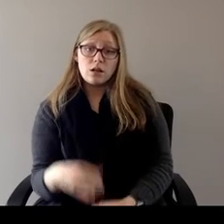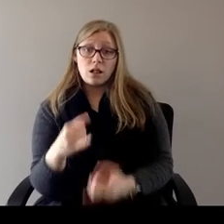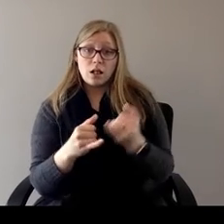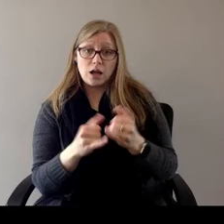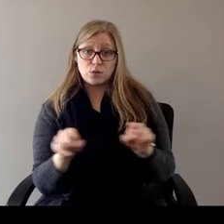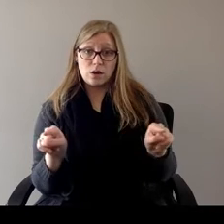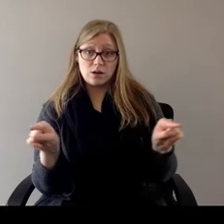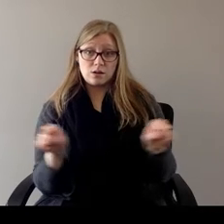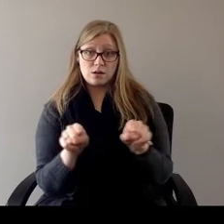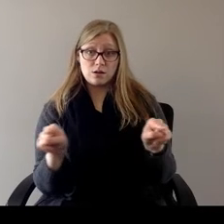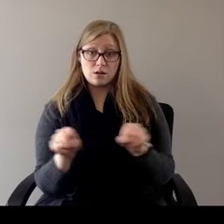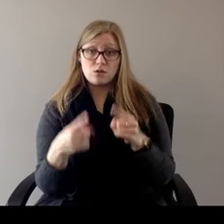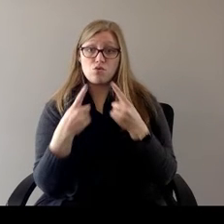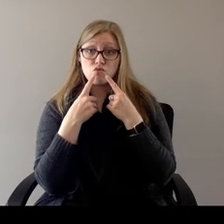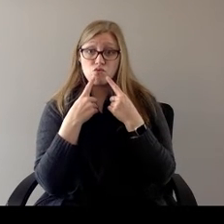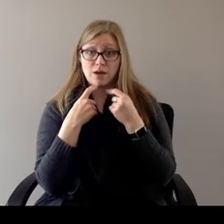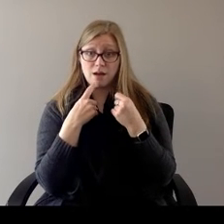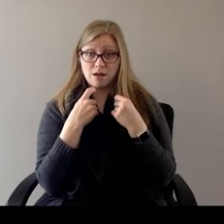I'm going to say